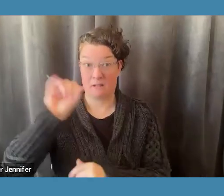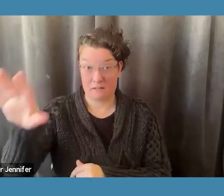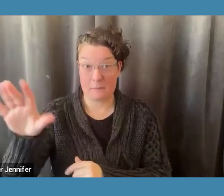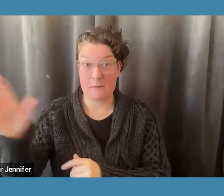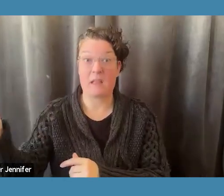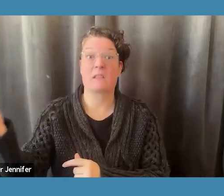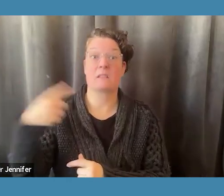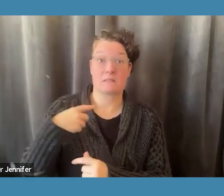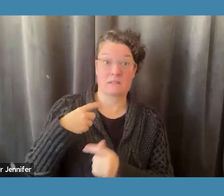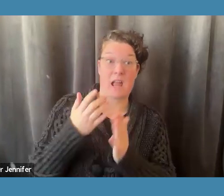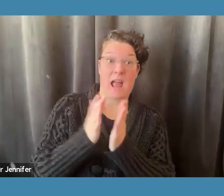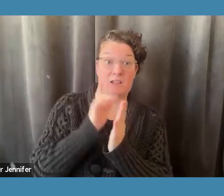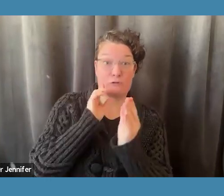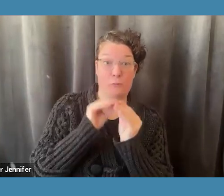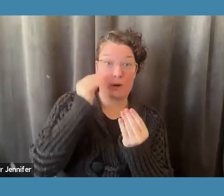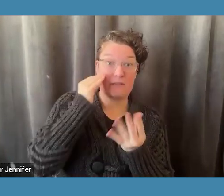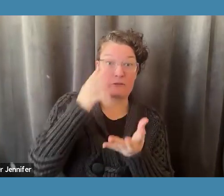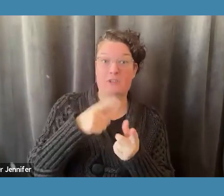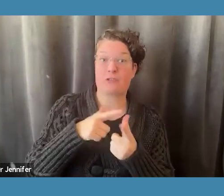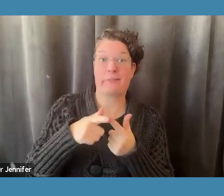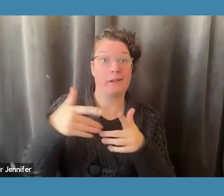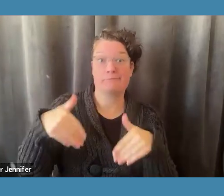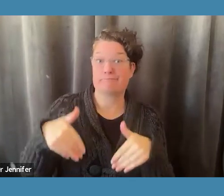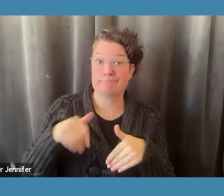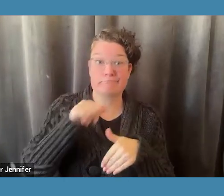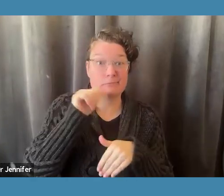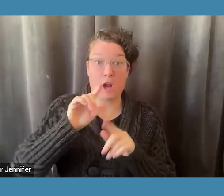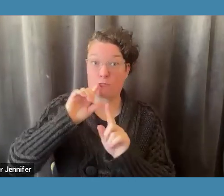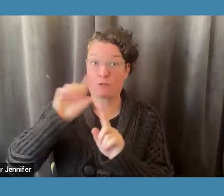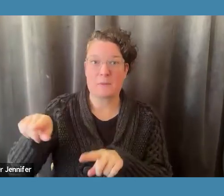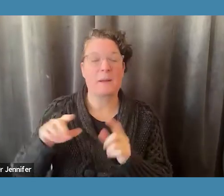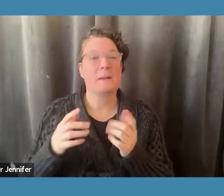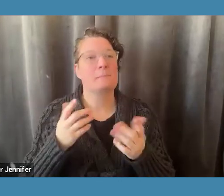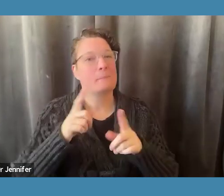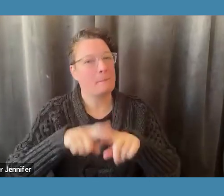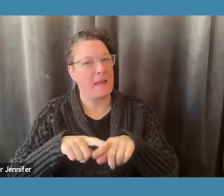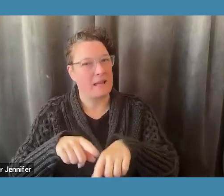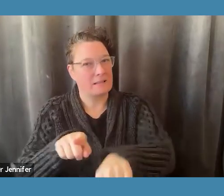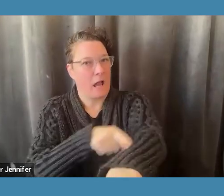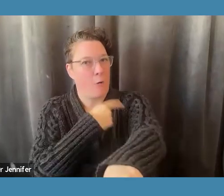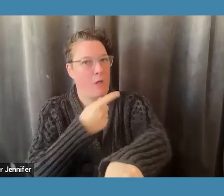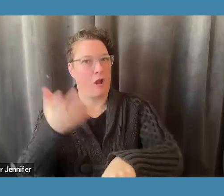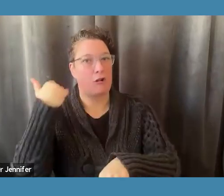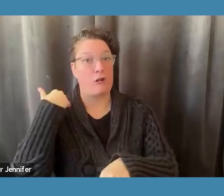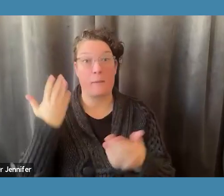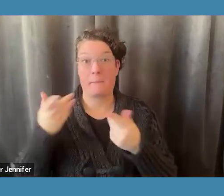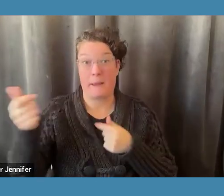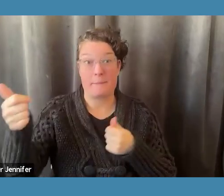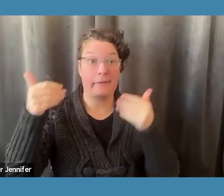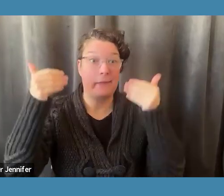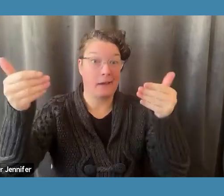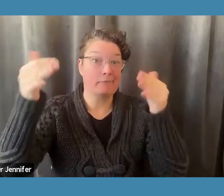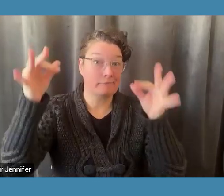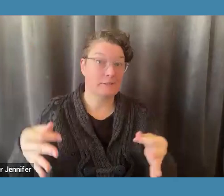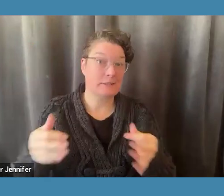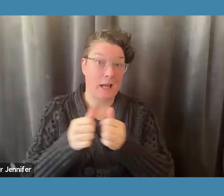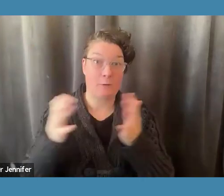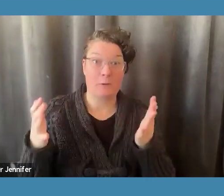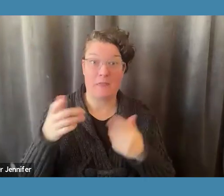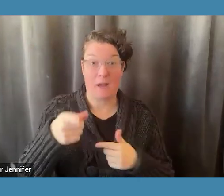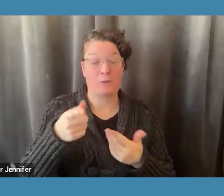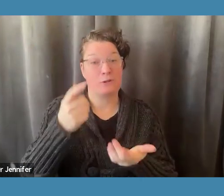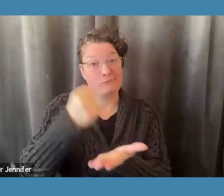depends if they it may have gone so long that they said, okay, well, we'll just make a decision with what we have,